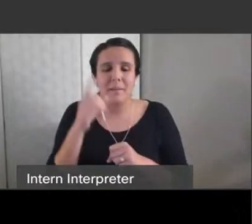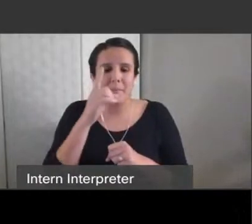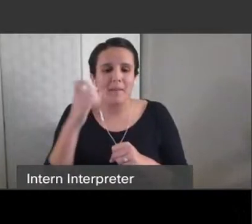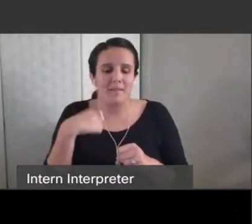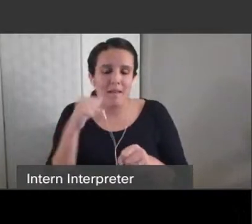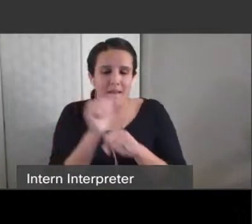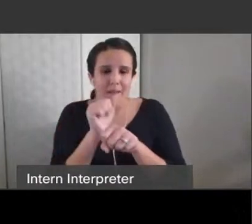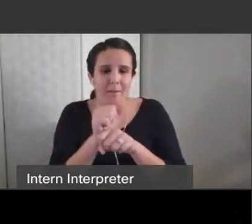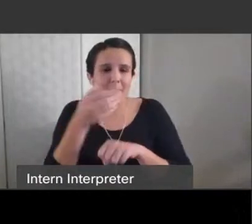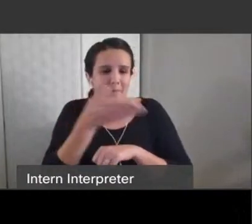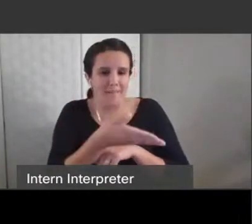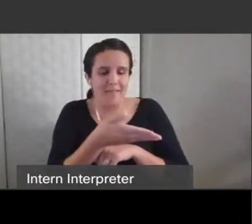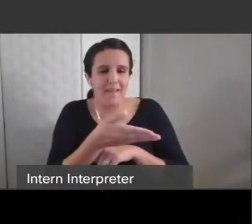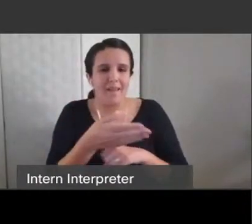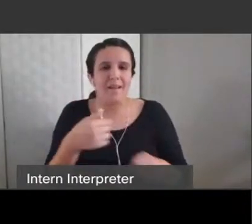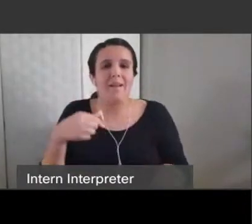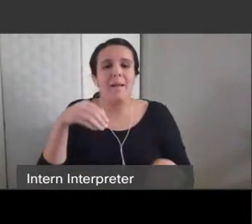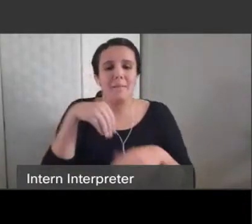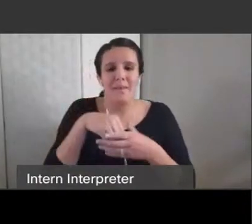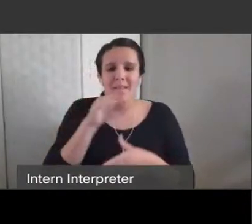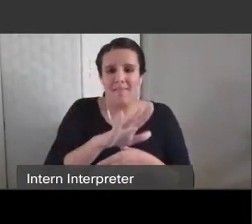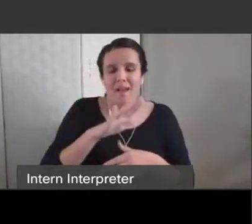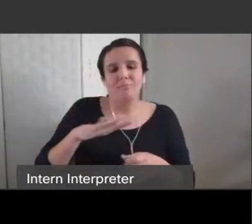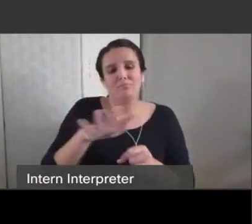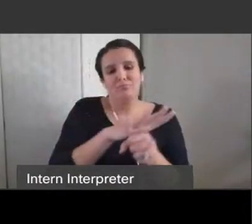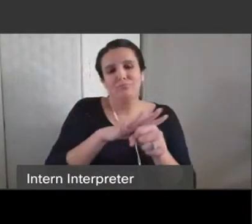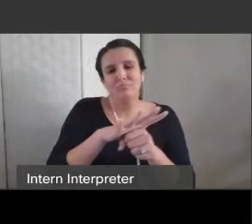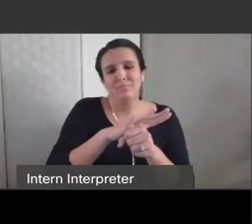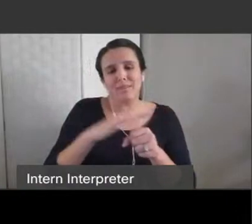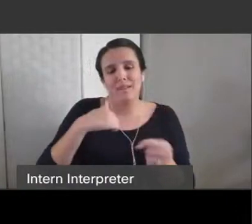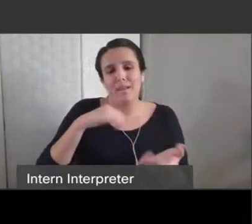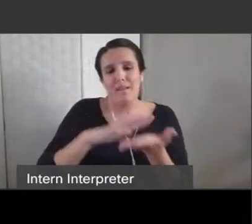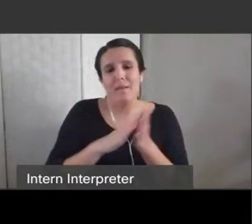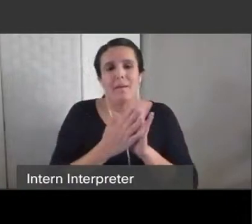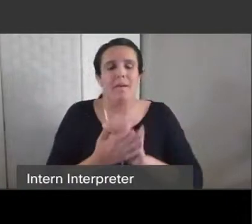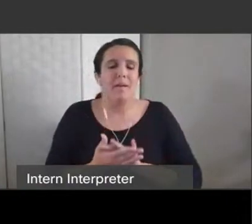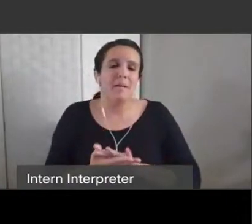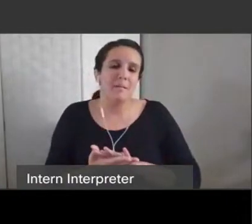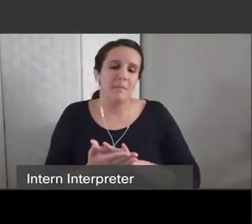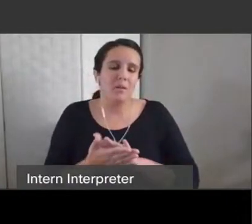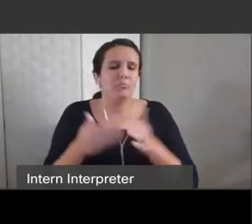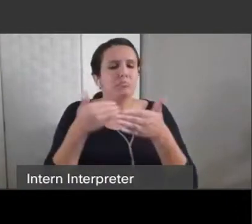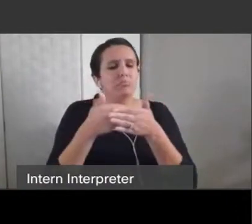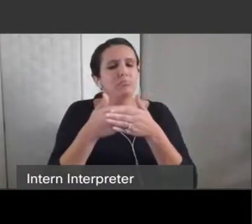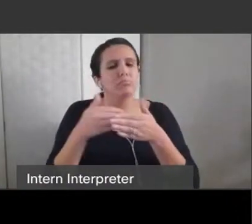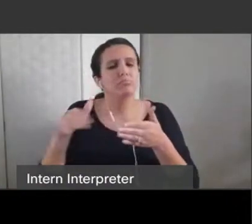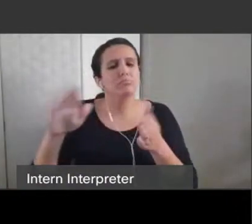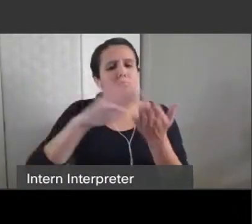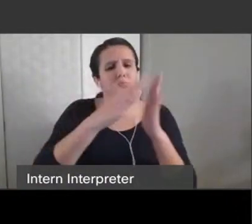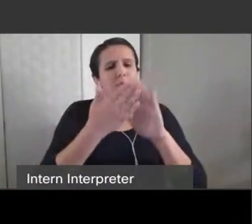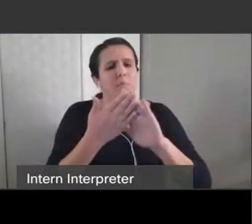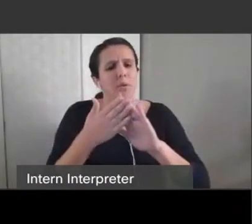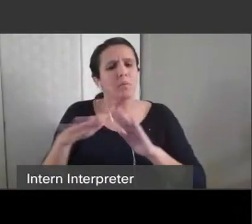work there and because I'm in that area, I become close with the community.